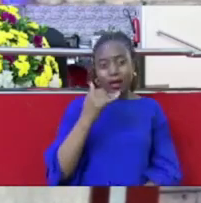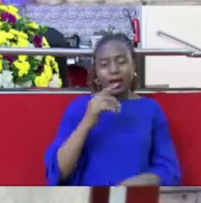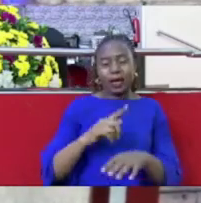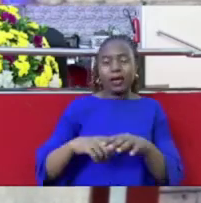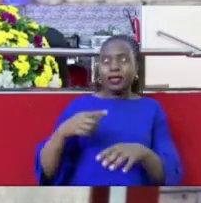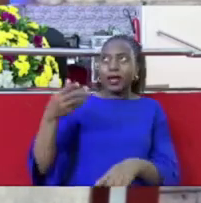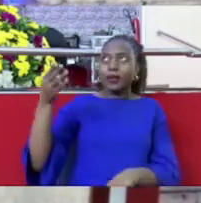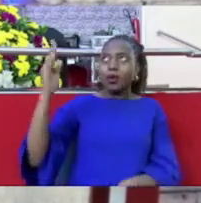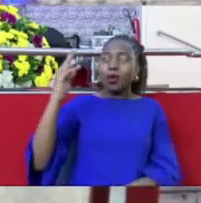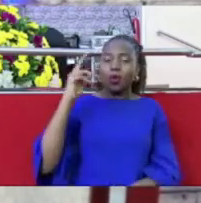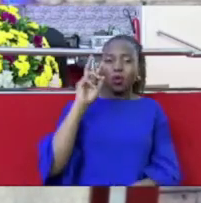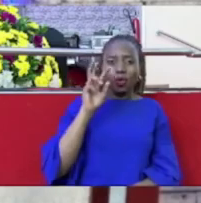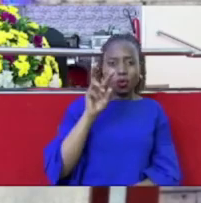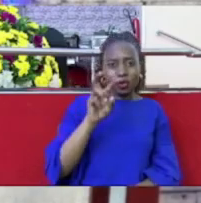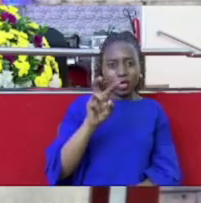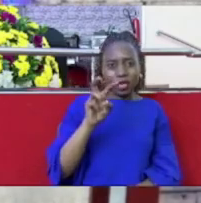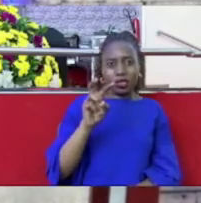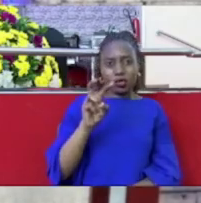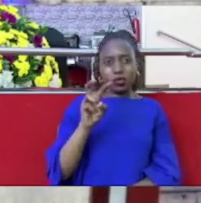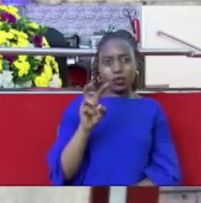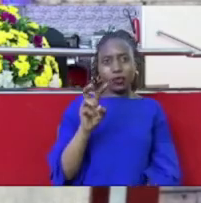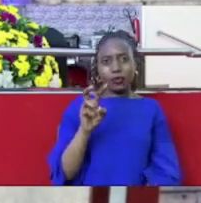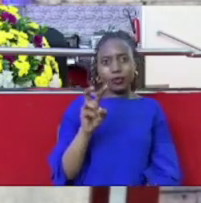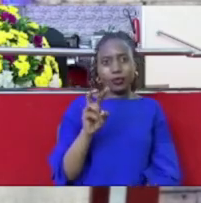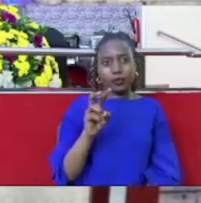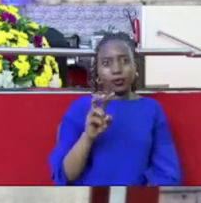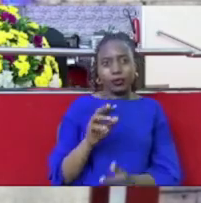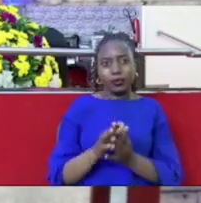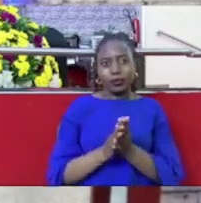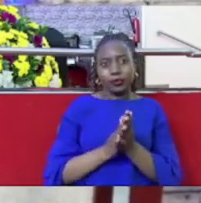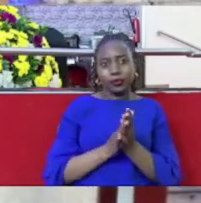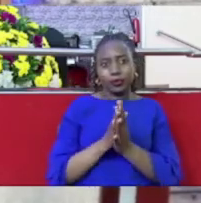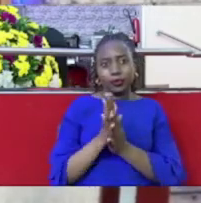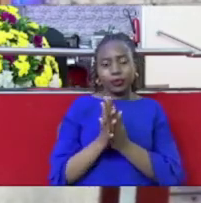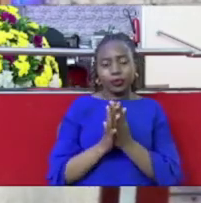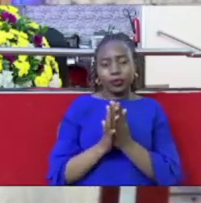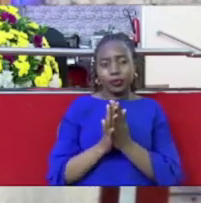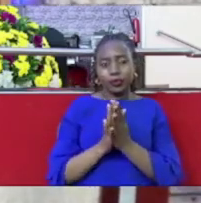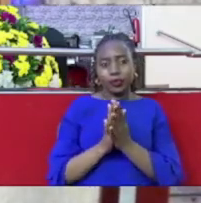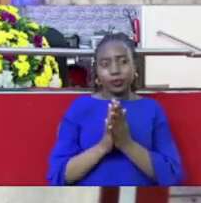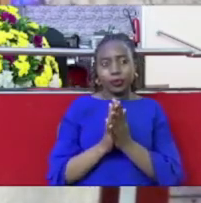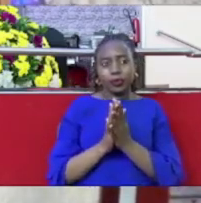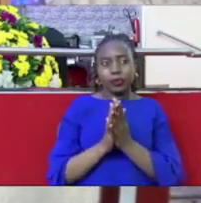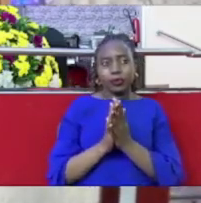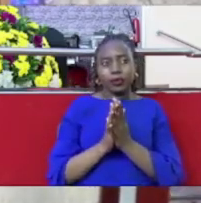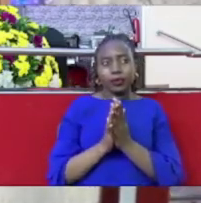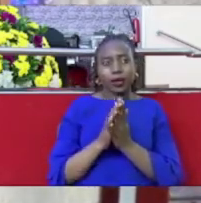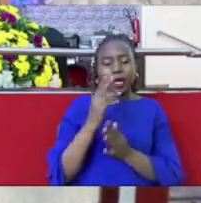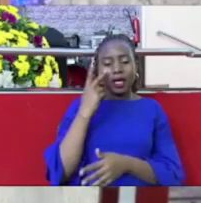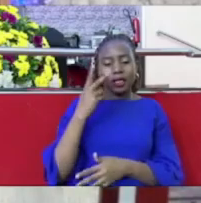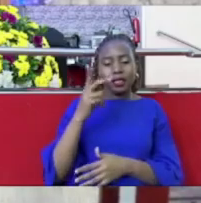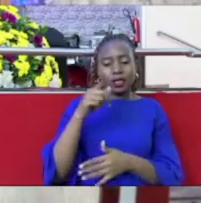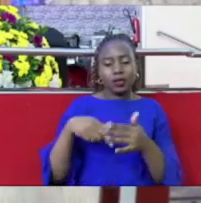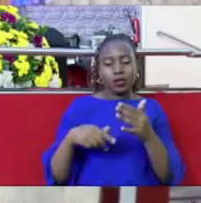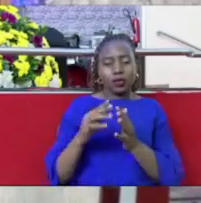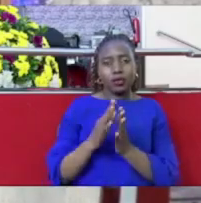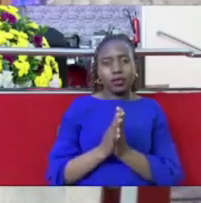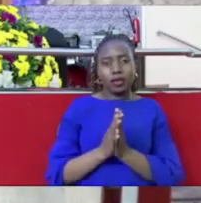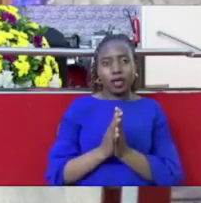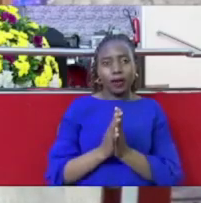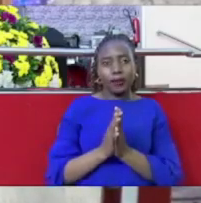sababu akikuangalia, with his specs, kwa miwani yake, he sees somebody is going to